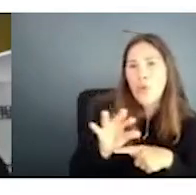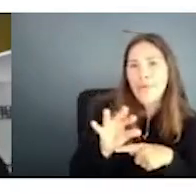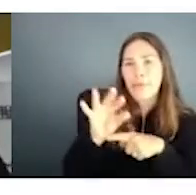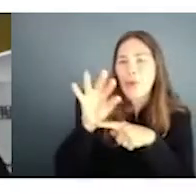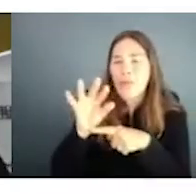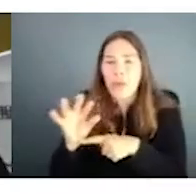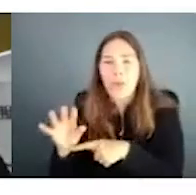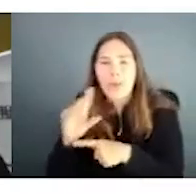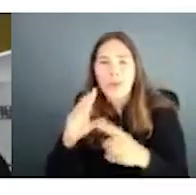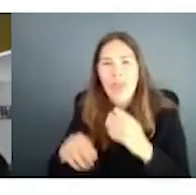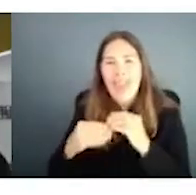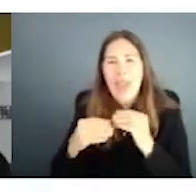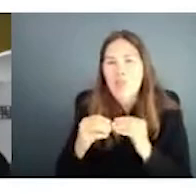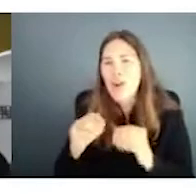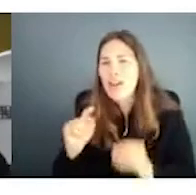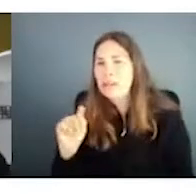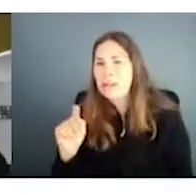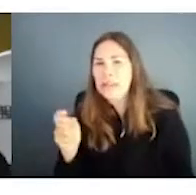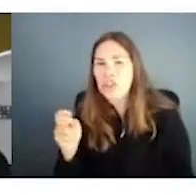build a little tension.